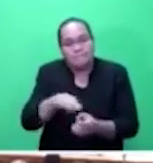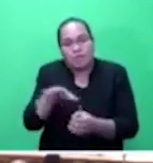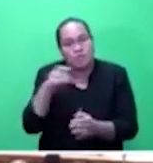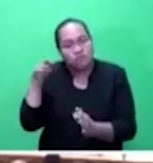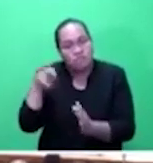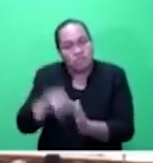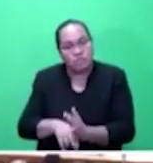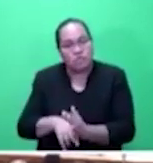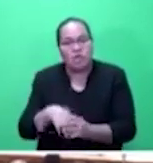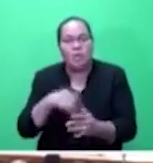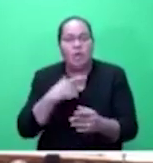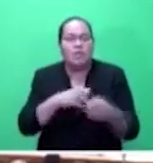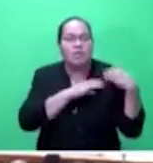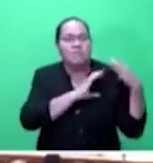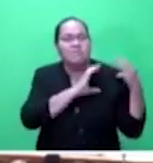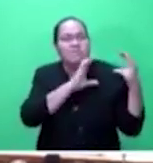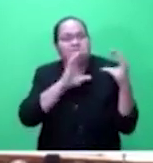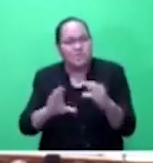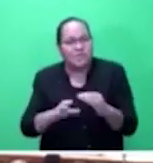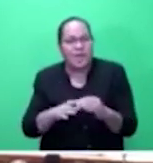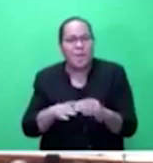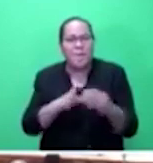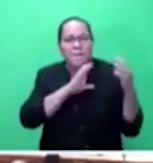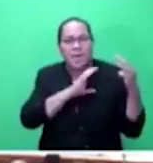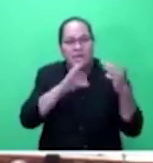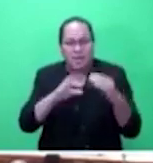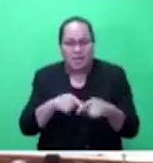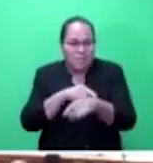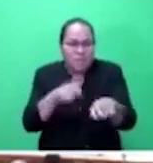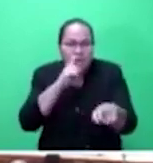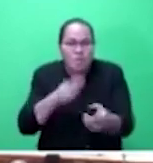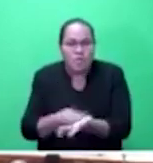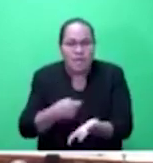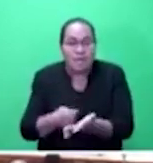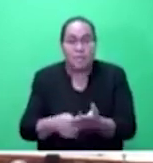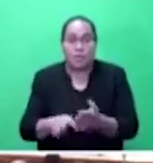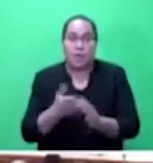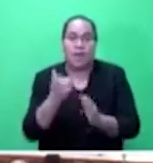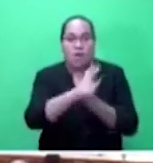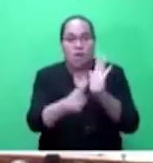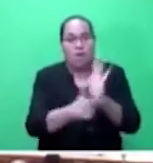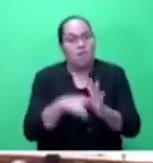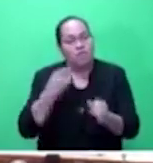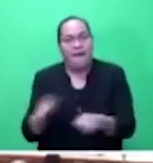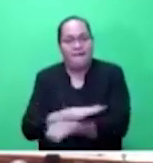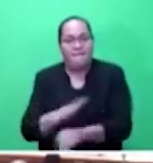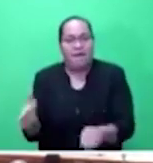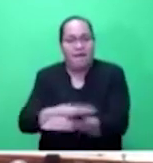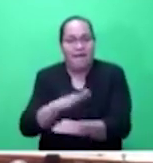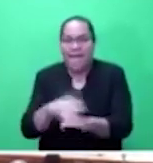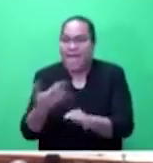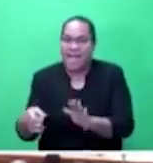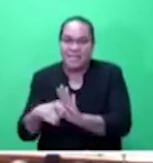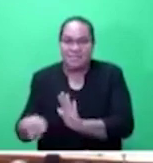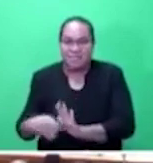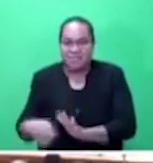by easing the burden of these reductions to their tenants, a tax deduction will also be given to cover any deductions made to existing